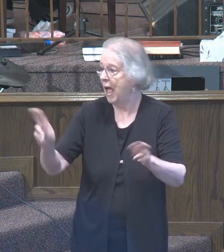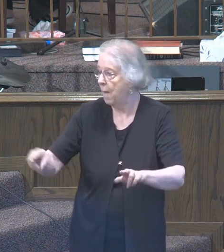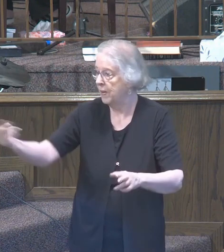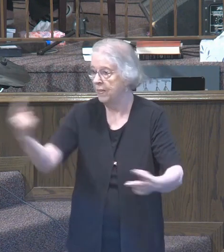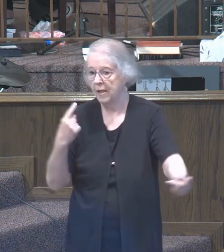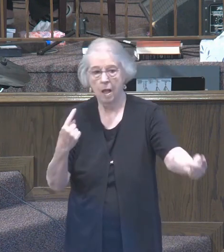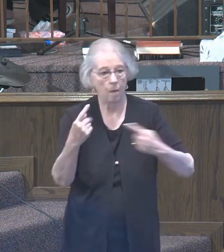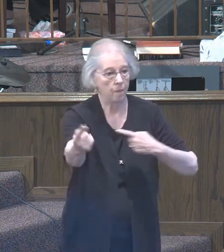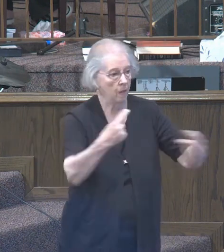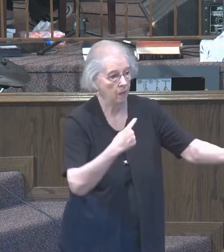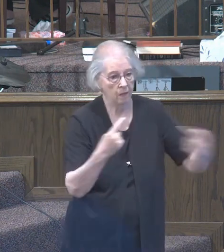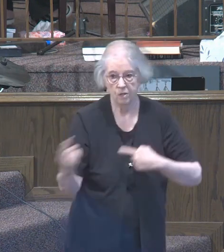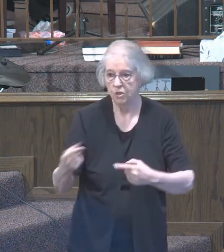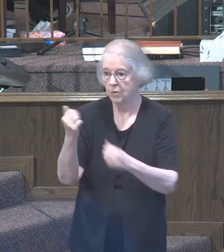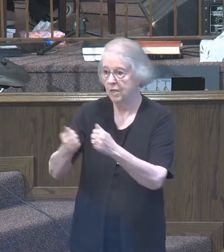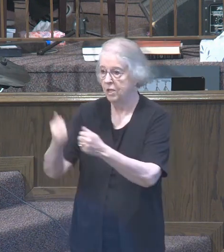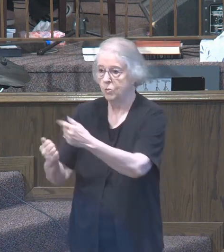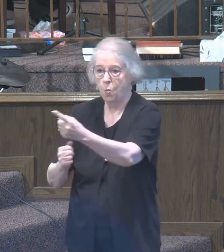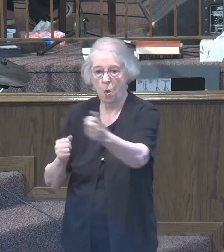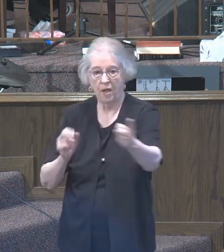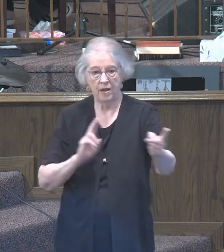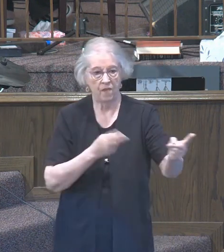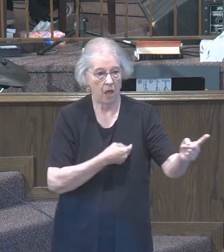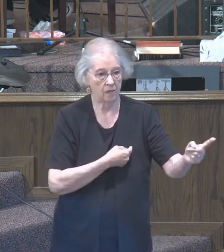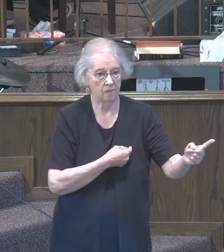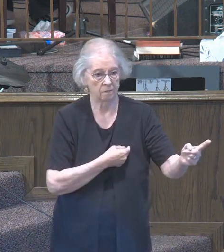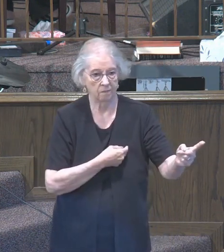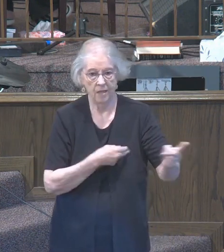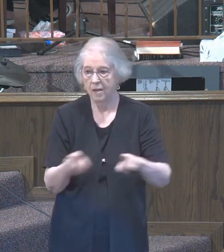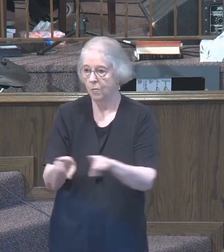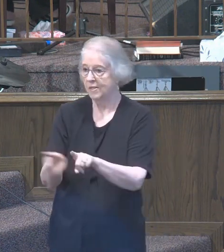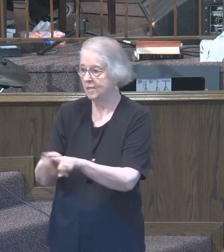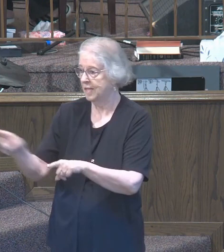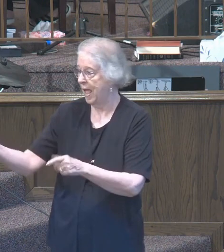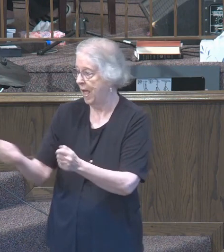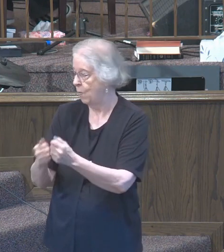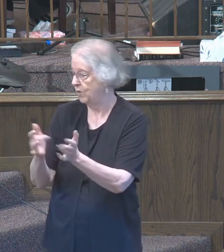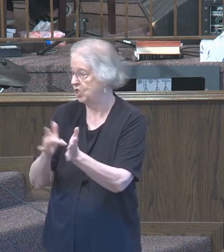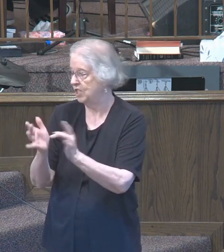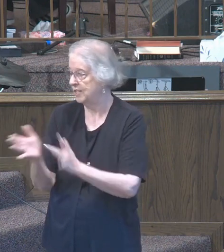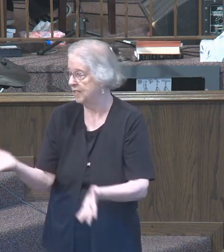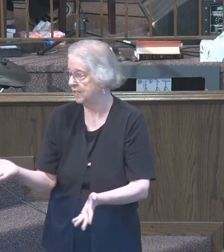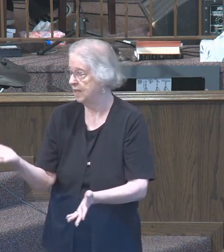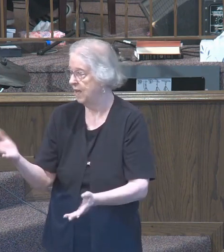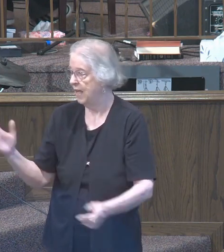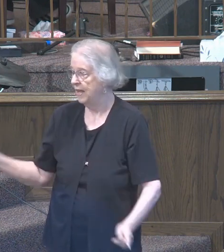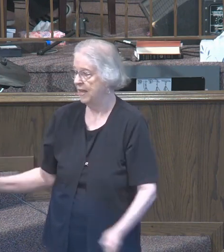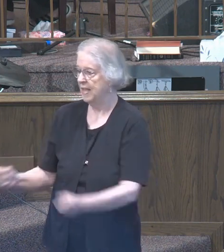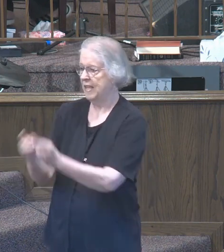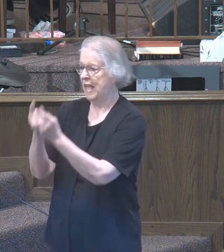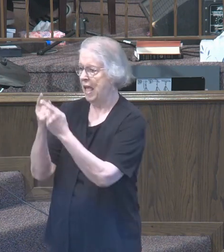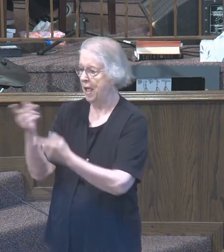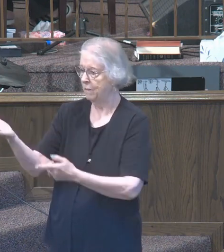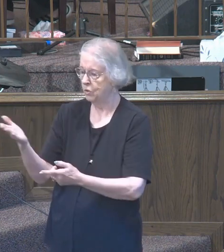one place, at one time, to a group of people. And then he said to them, "Come along with